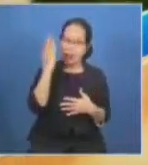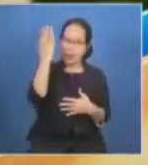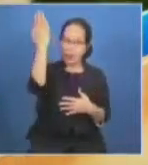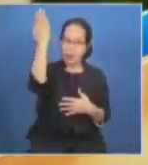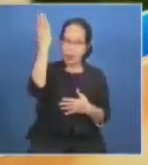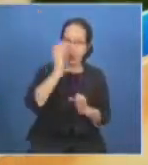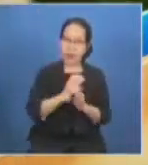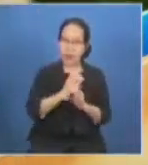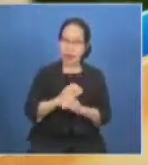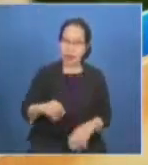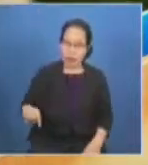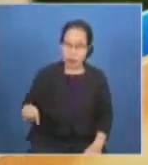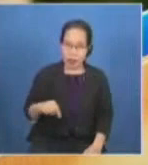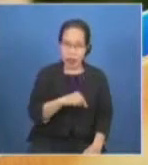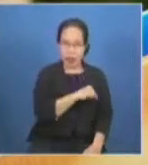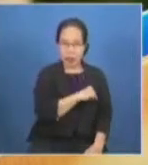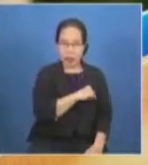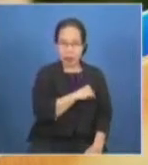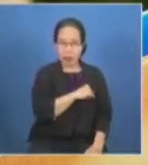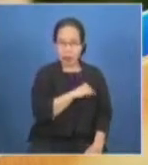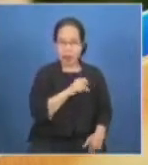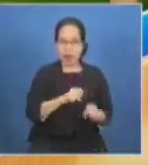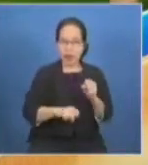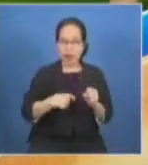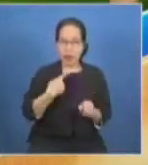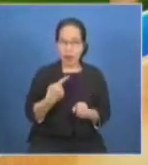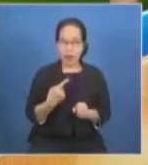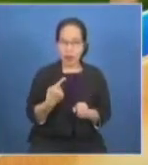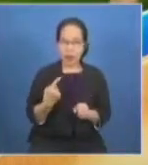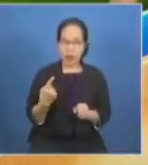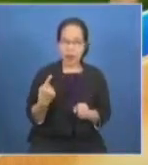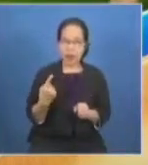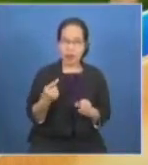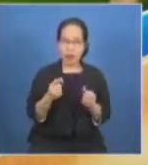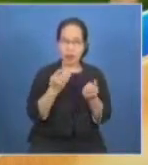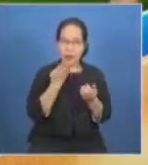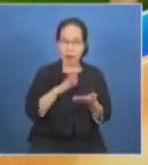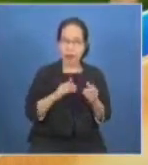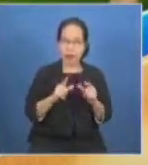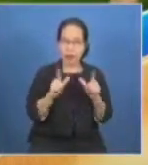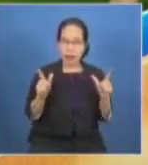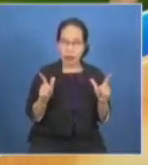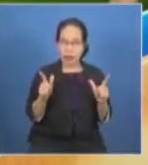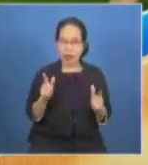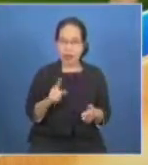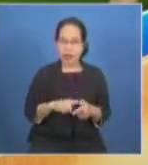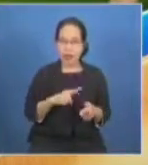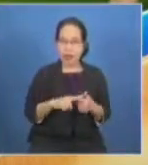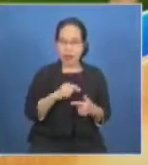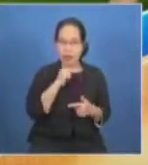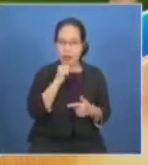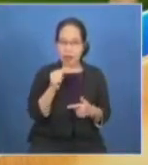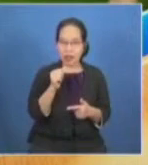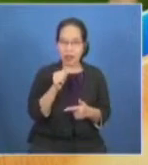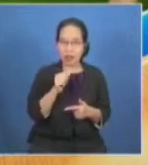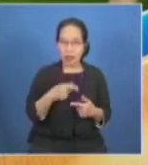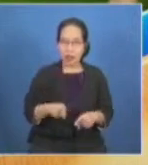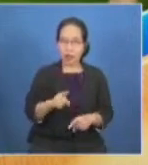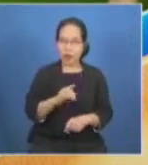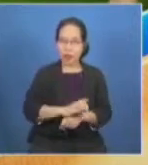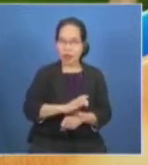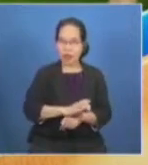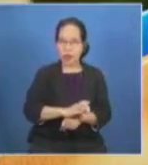God, because He's the one who created us. Well, others say you will become unfortunate if you don't go